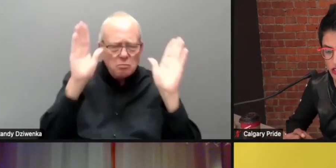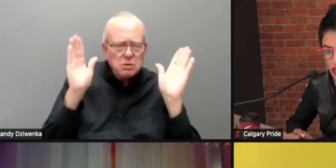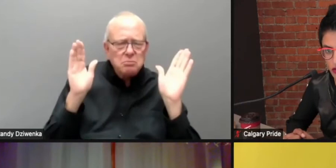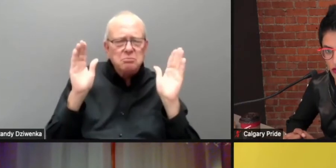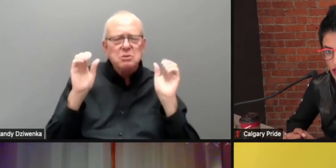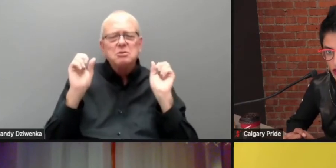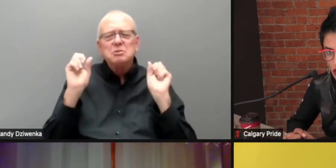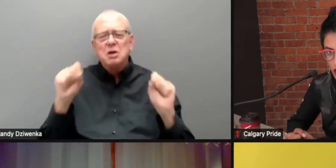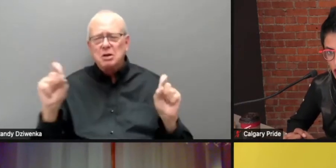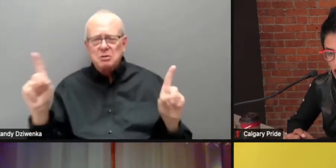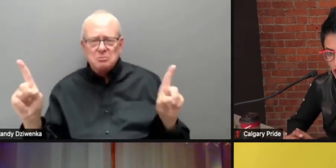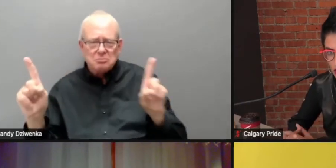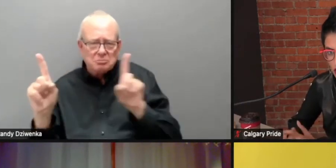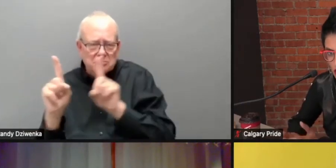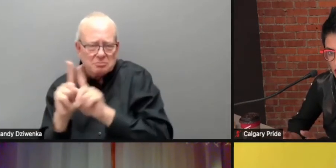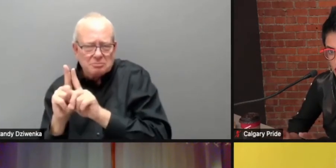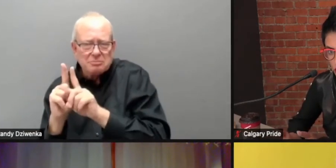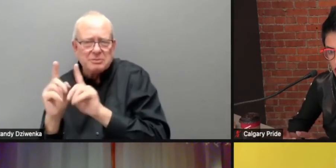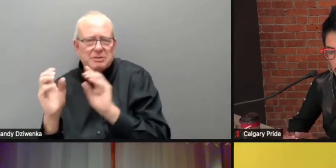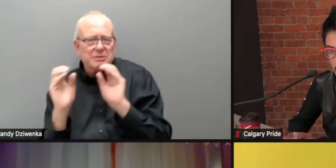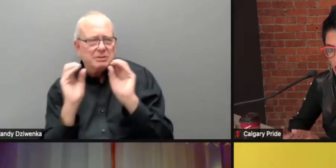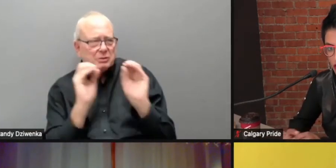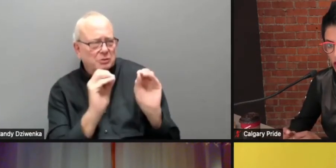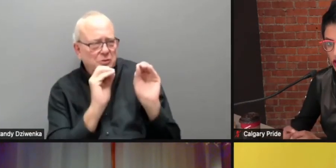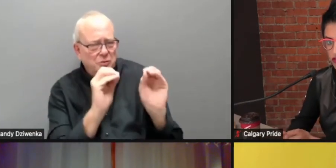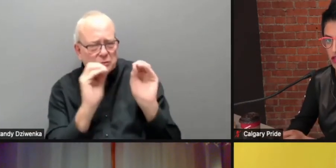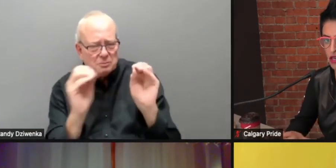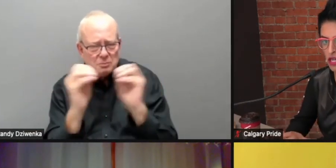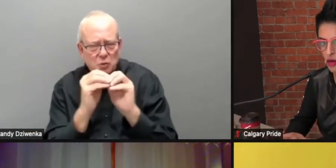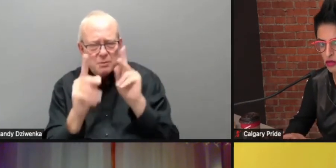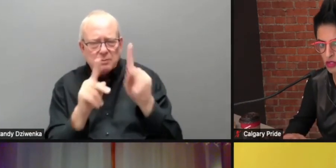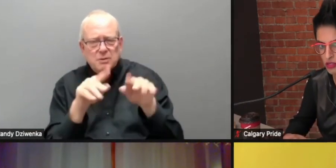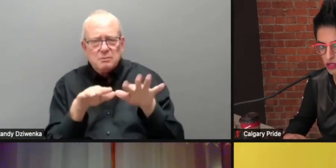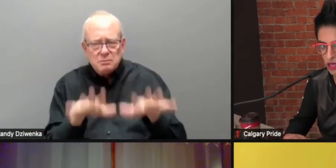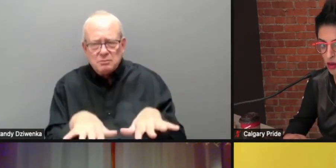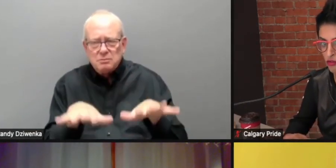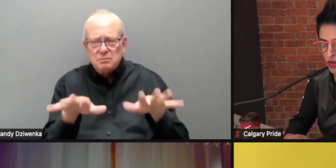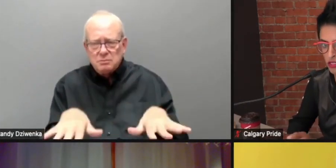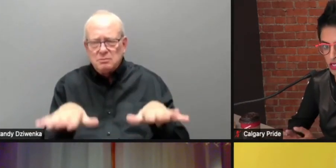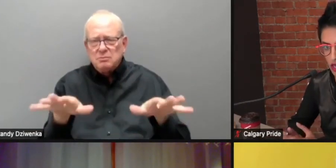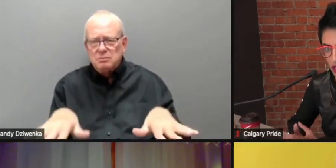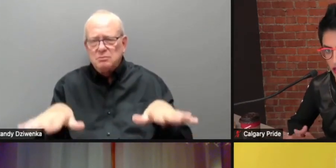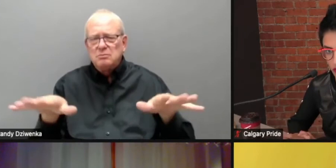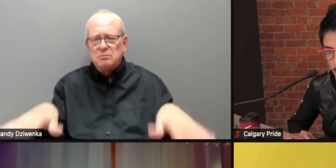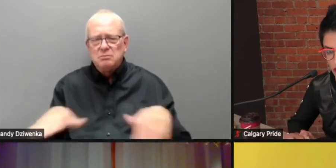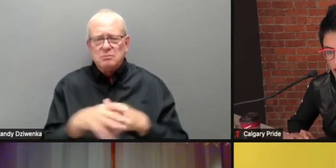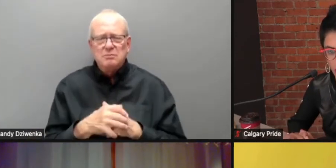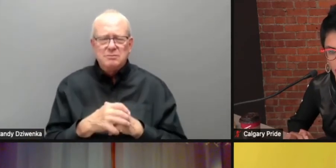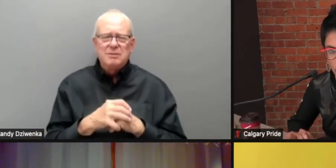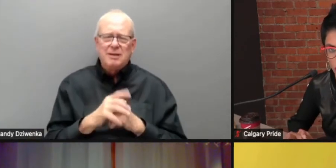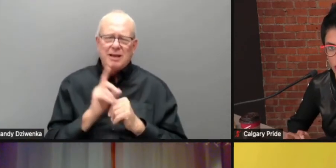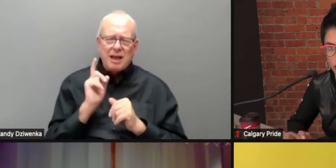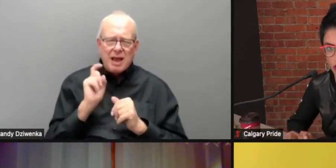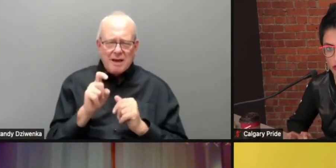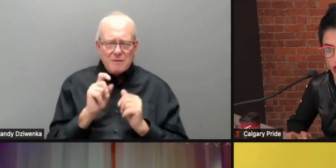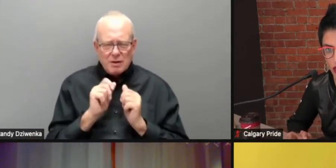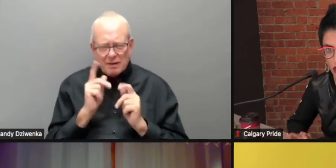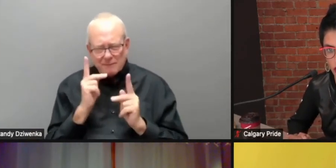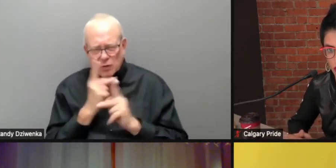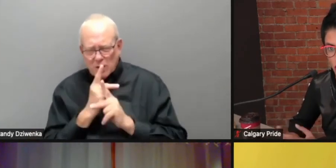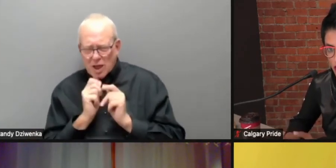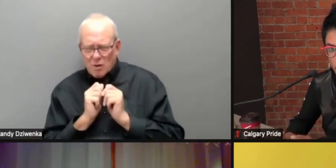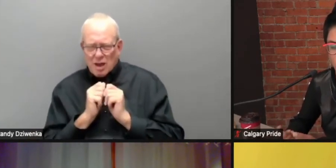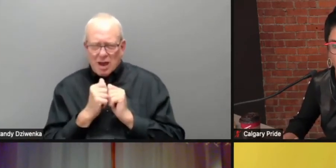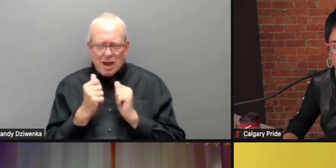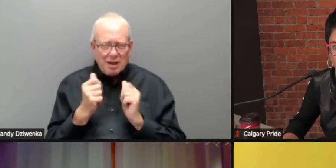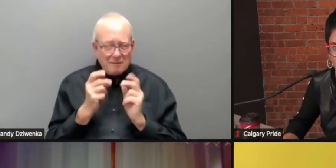learn, instead of having this idea that we need to have it all figured out up front. That initial step of